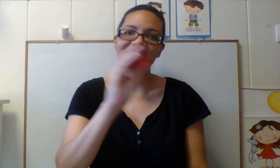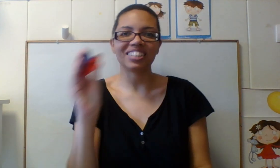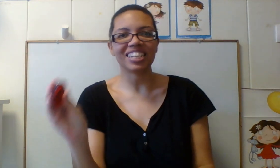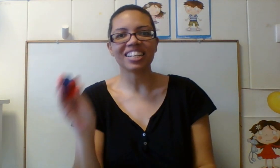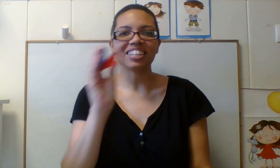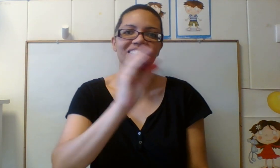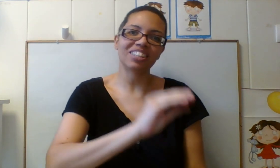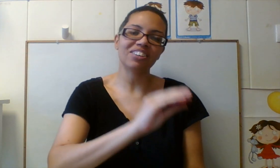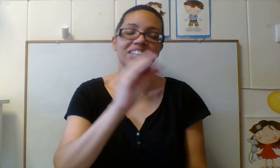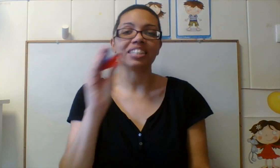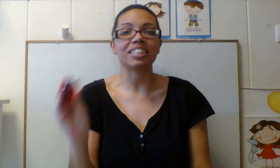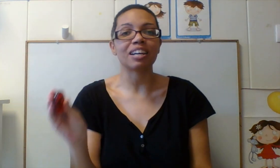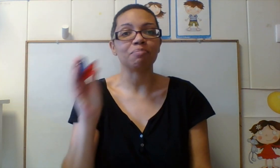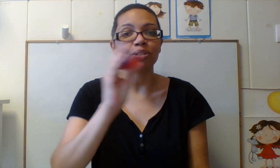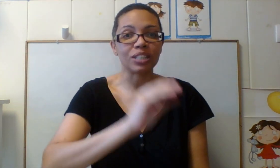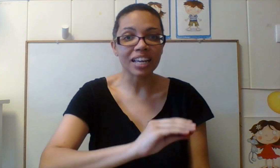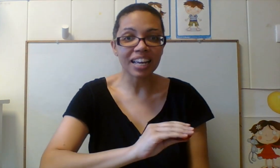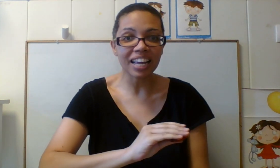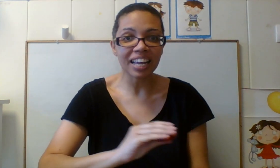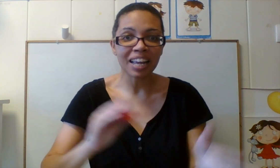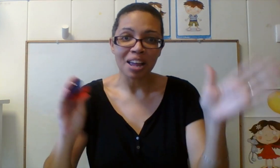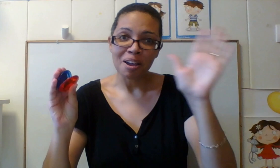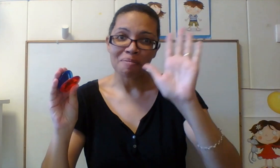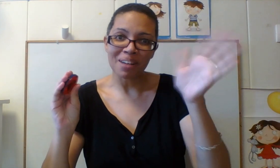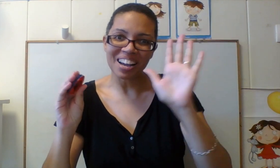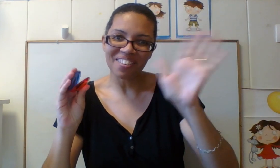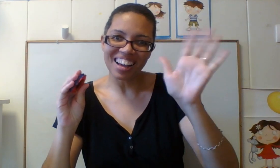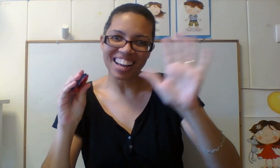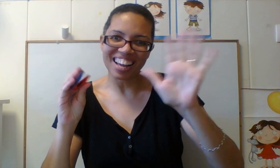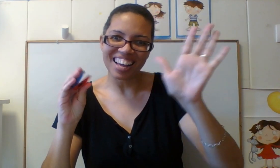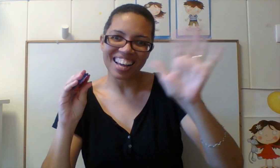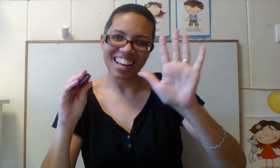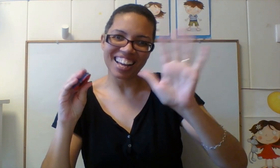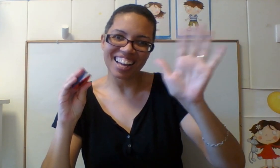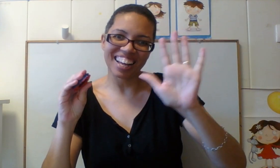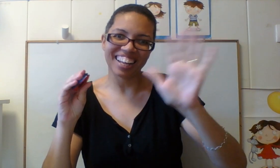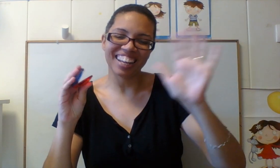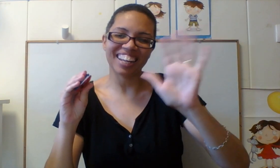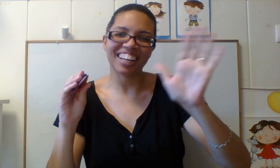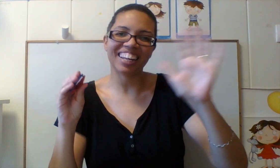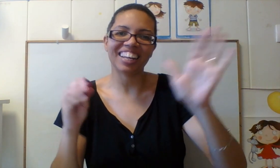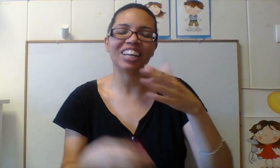the clock goes tick-tock. It's time to say bye-bye.